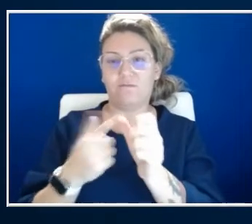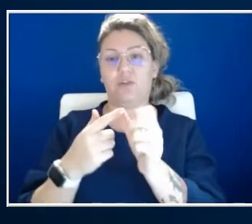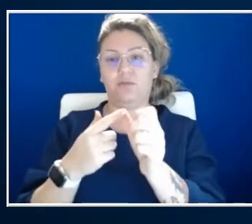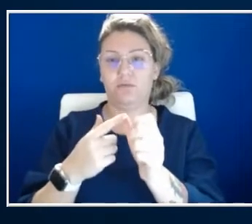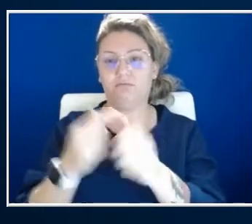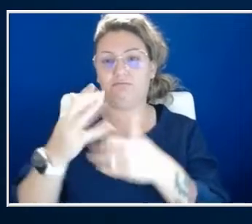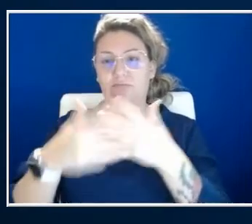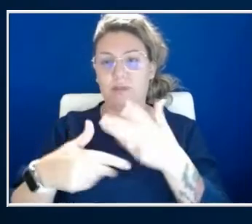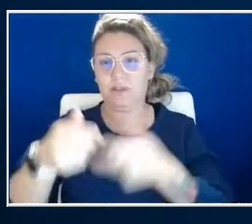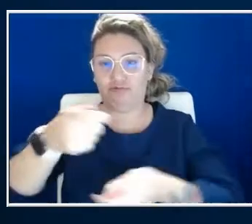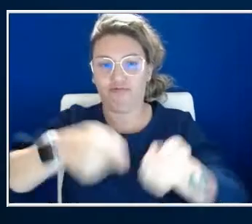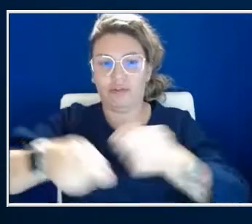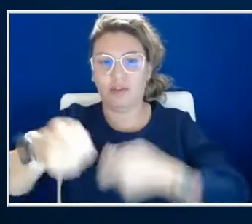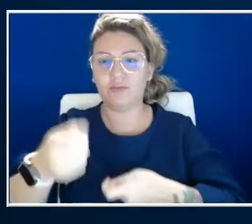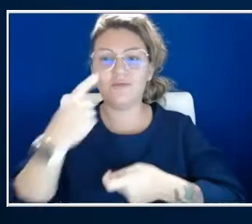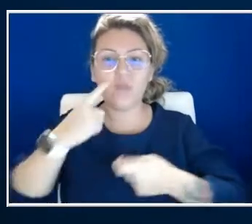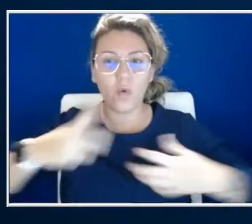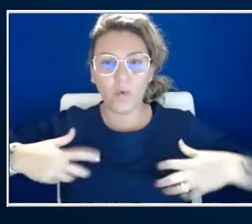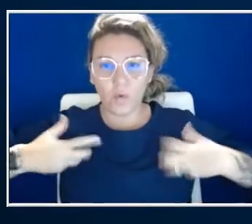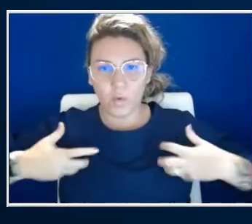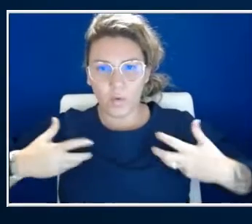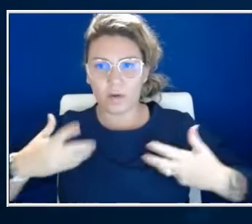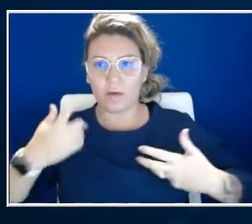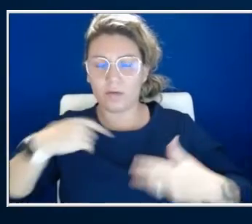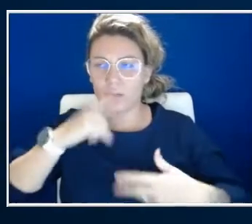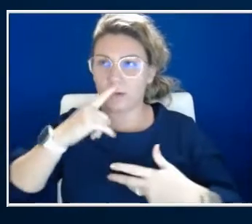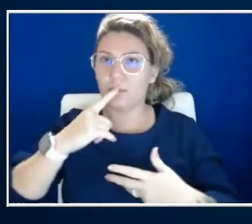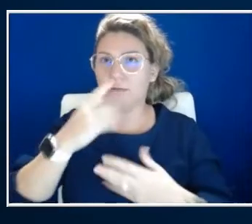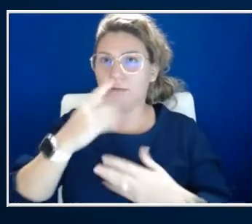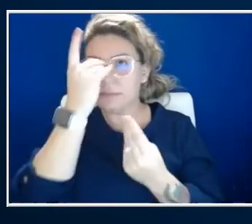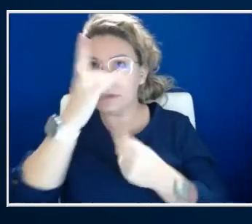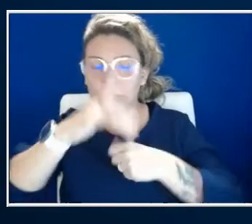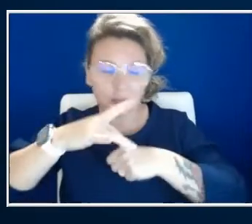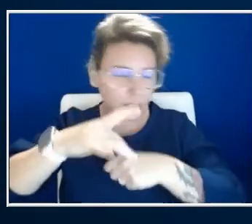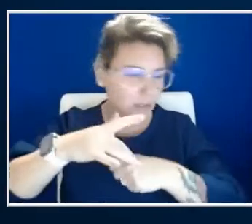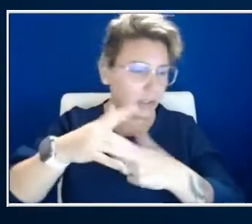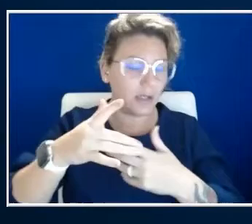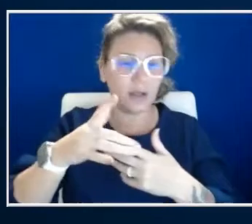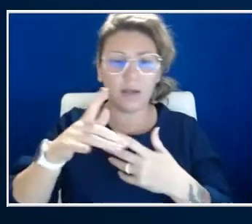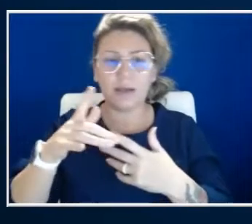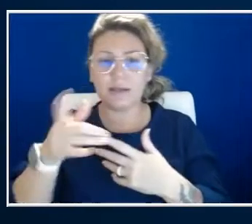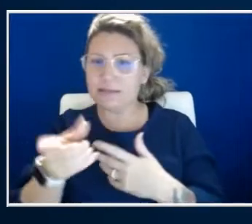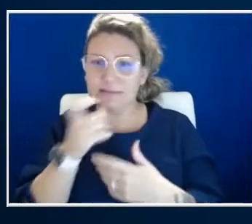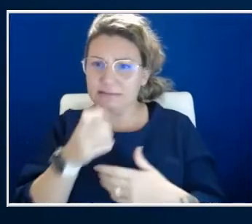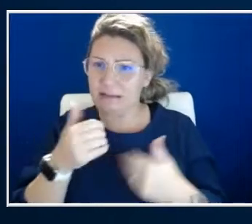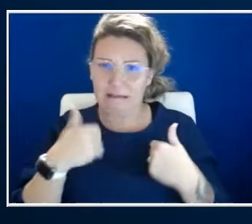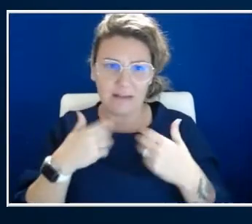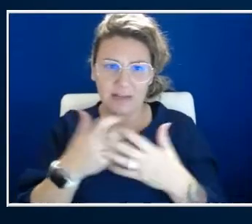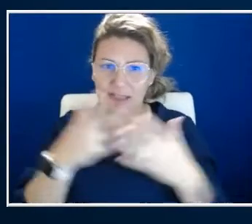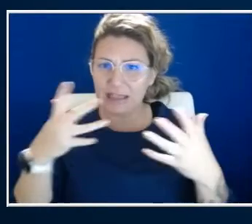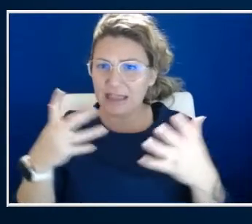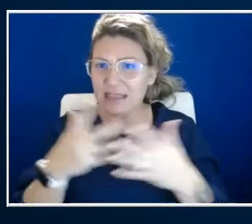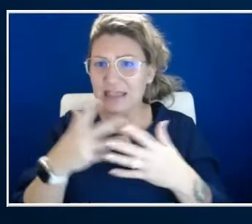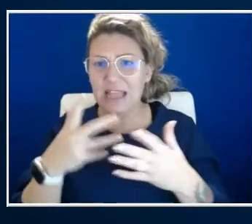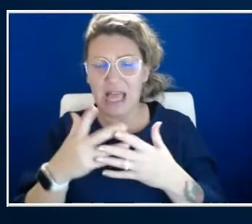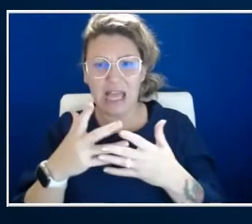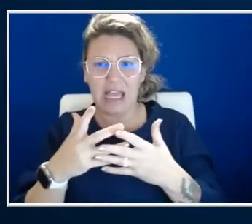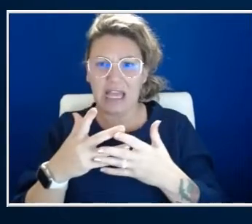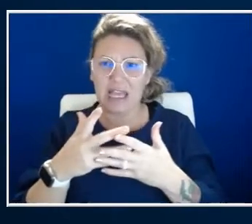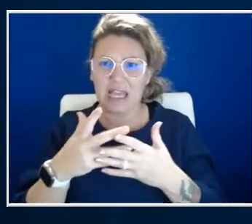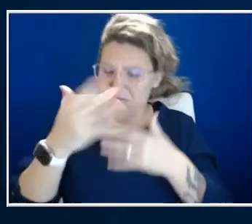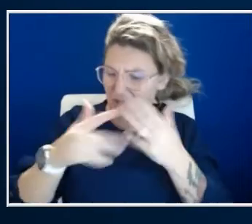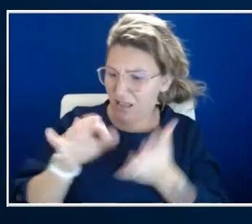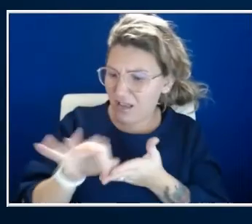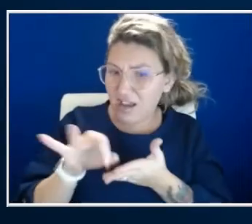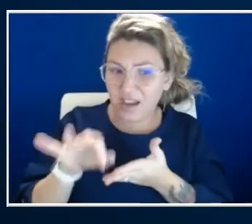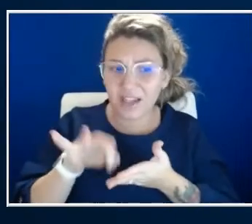and that was definitely on our mind going into the surgery. Was he doesn't have a lot of reserve as far as blood counts, and they were having to